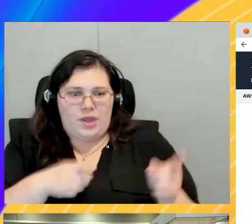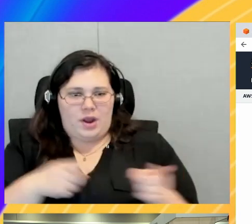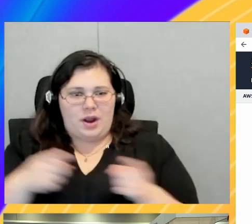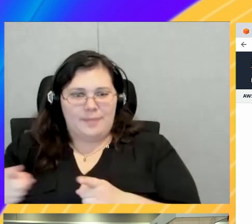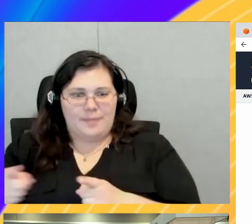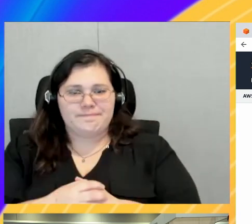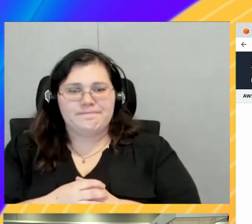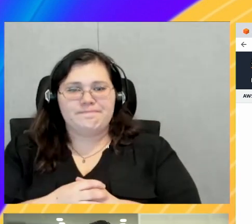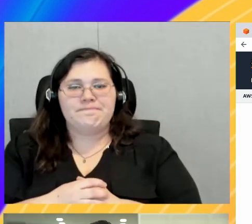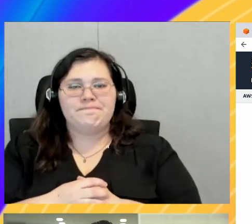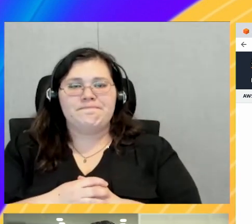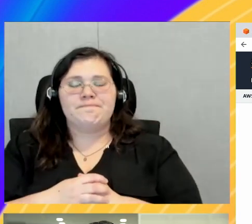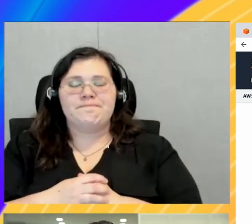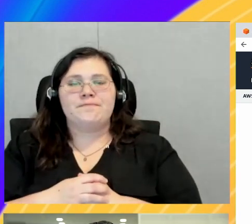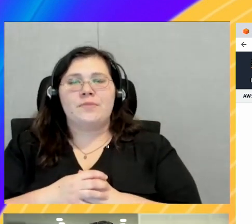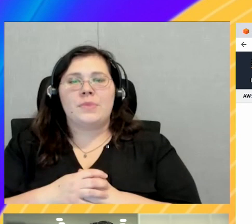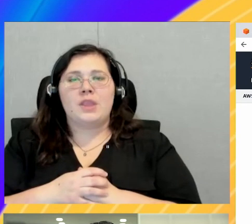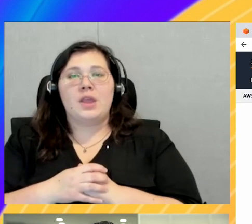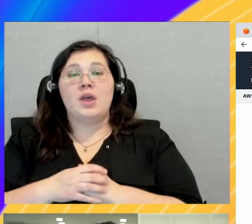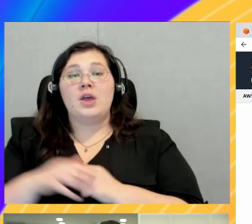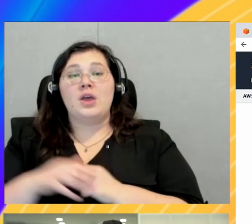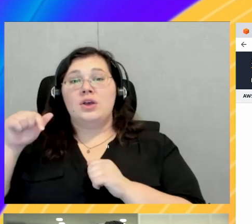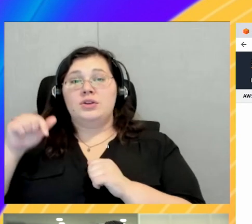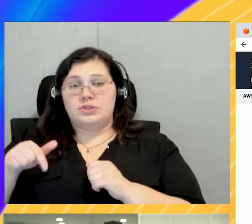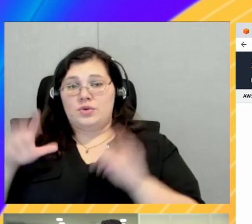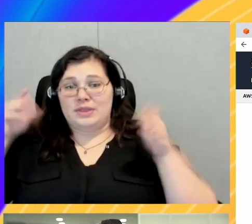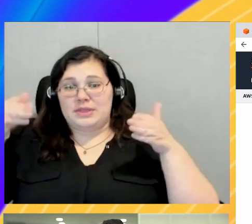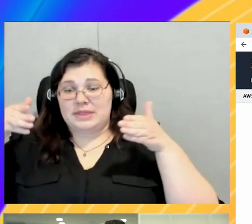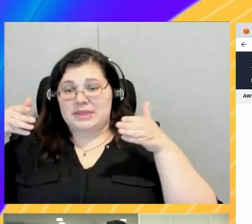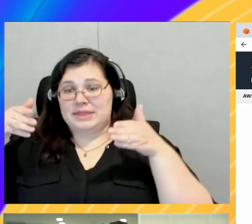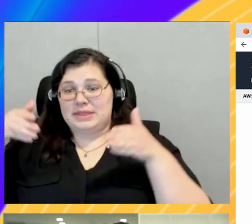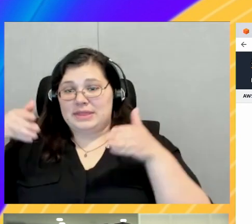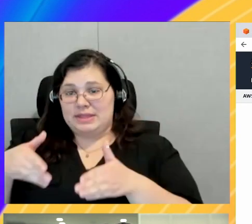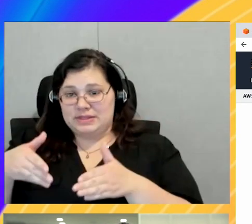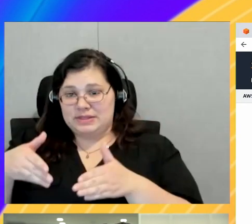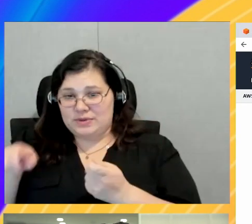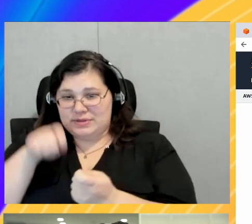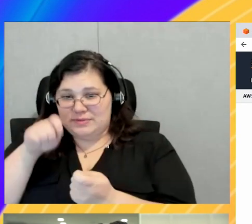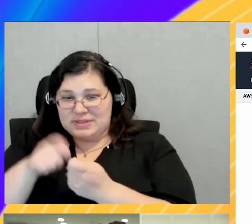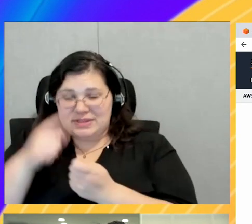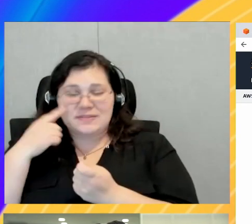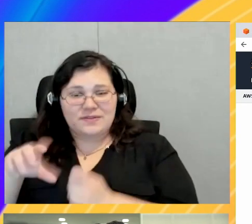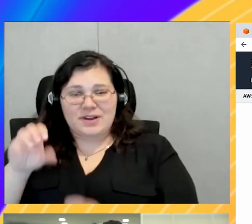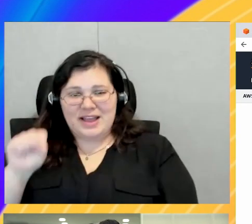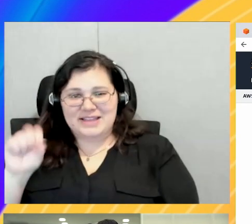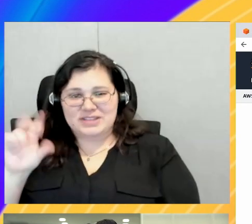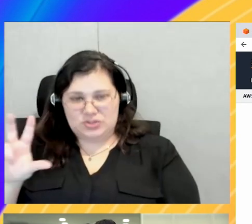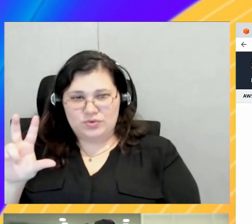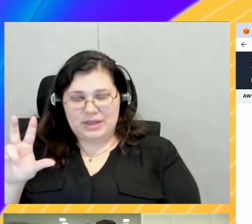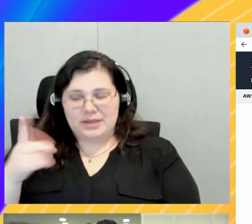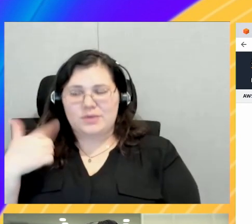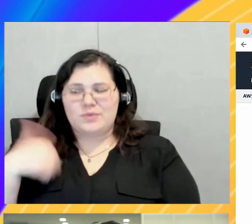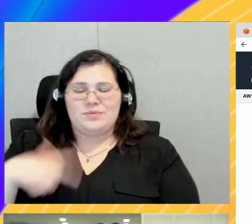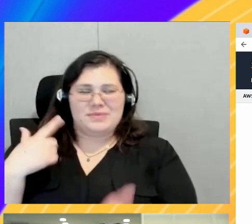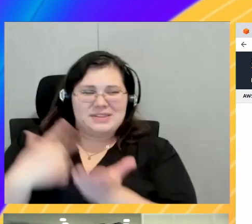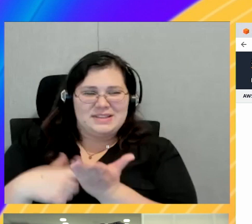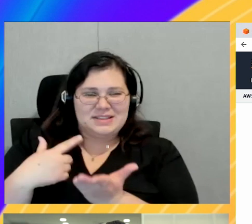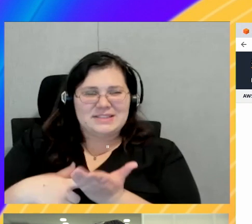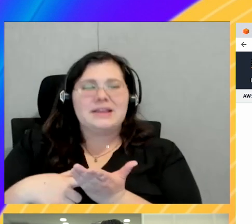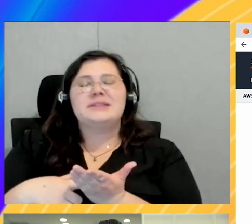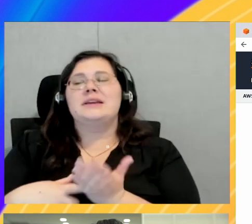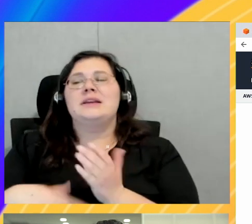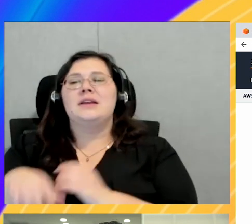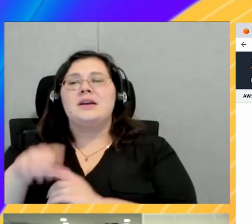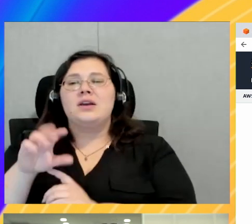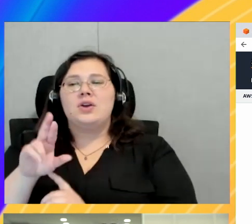focuses specifically on S3. We'll be having a talk on ransomware that impacts data residing in RDS